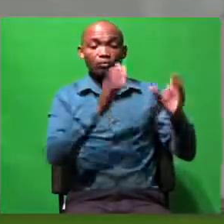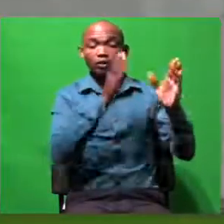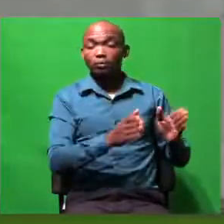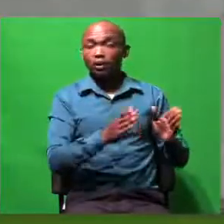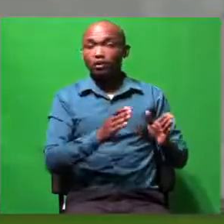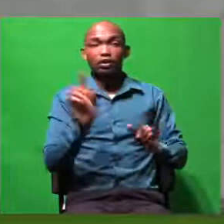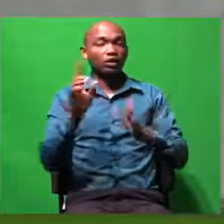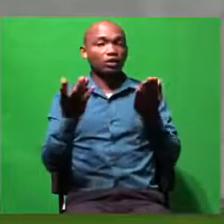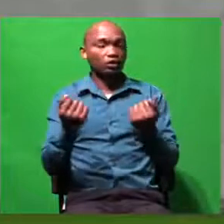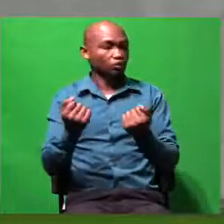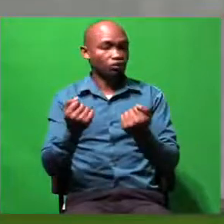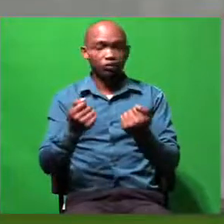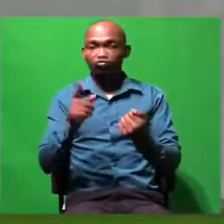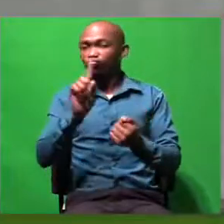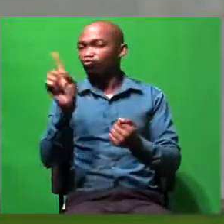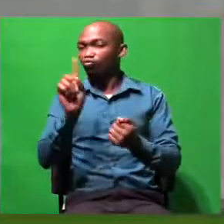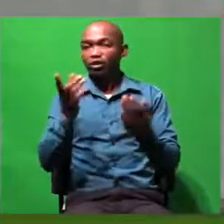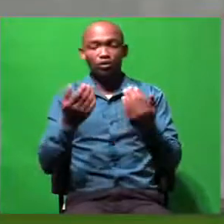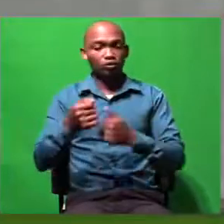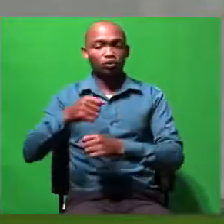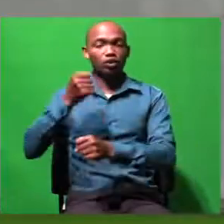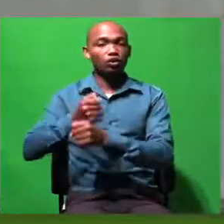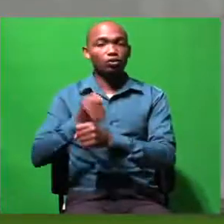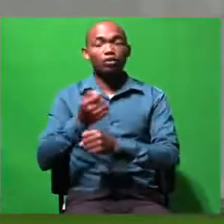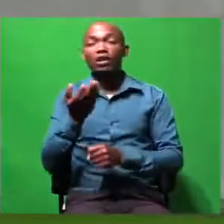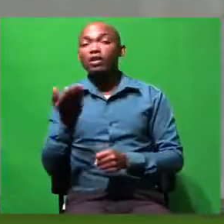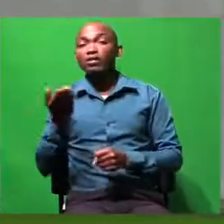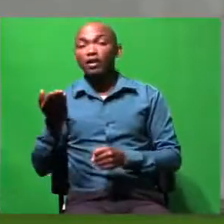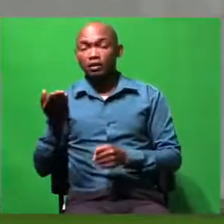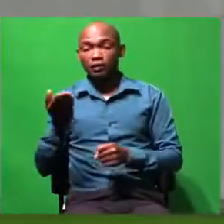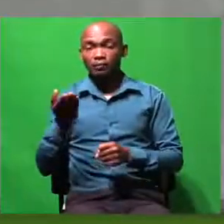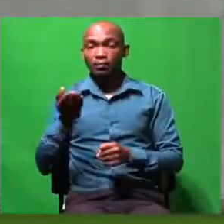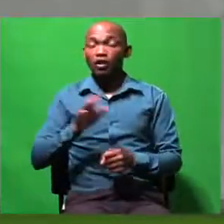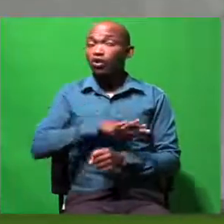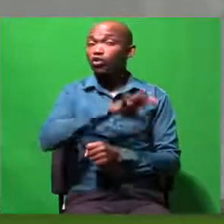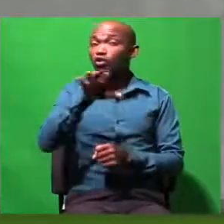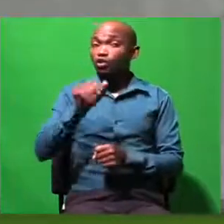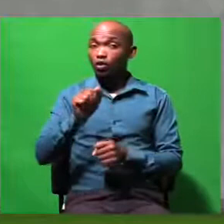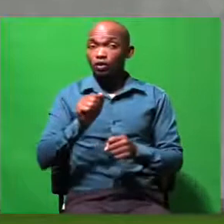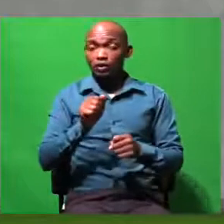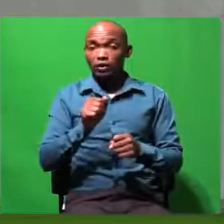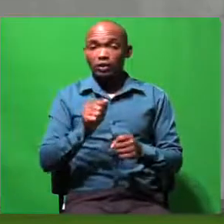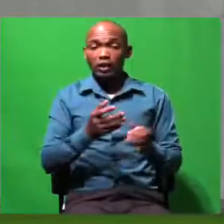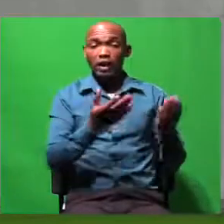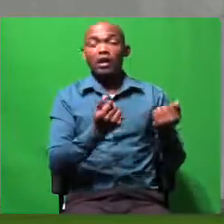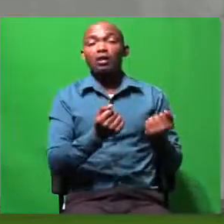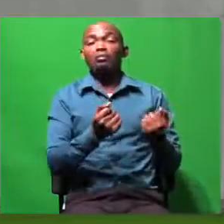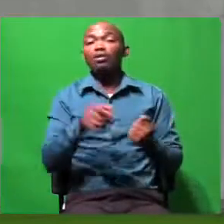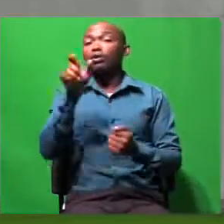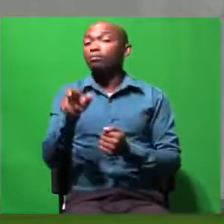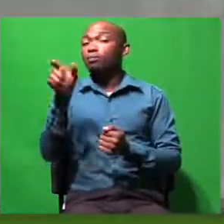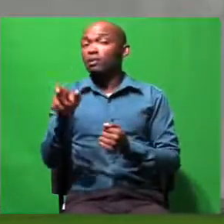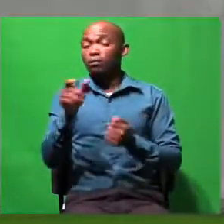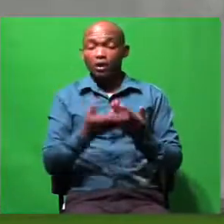do nothing about it. Therefore, they need special care. So, those able people have to help them in